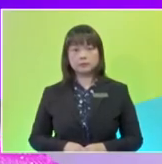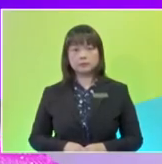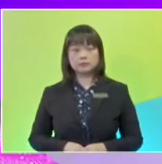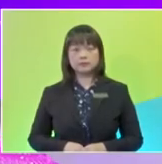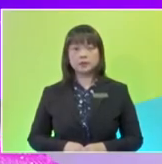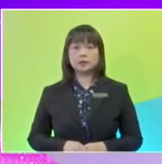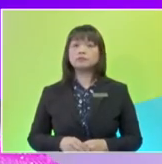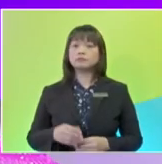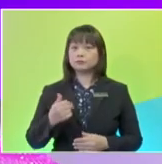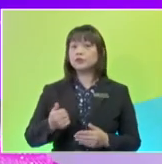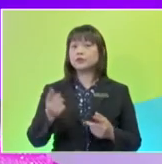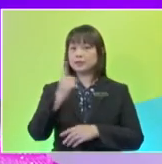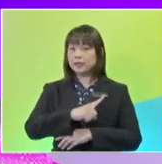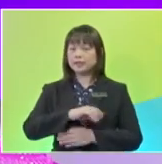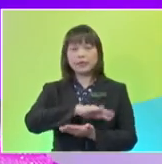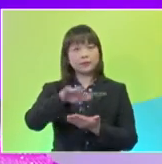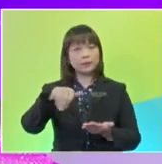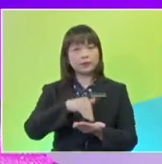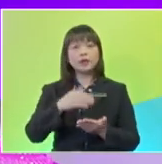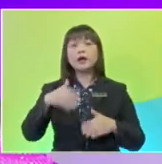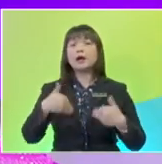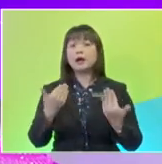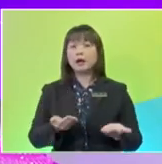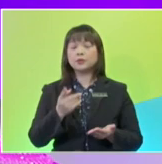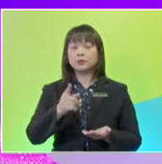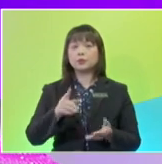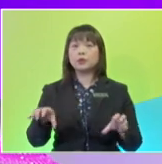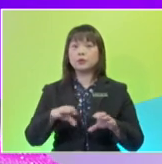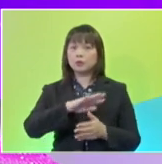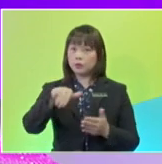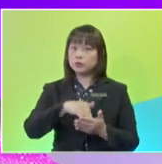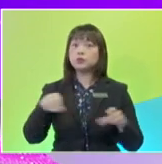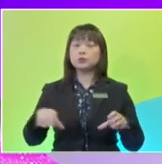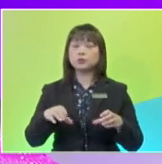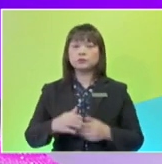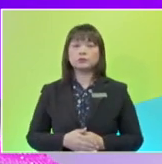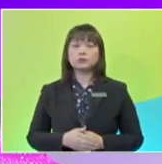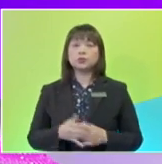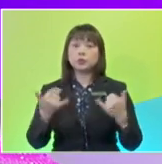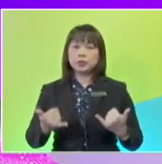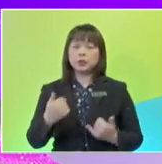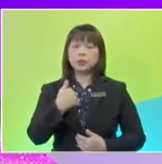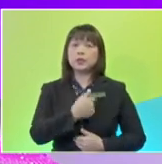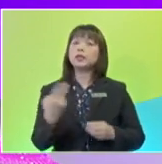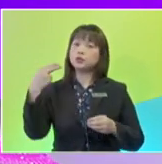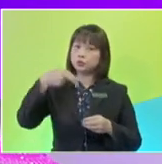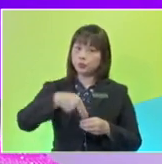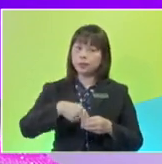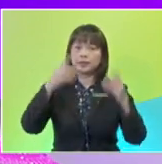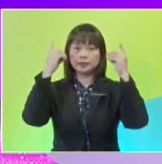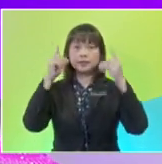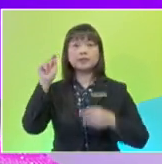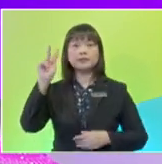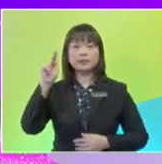Good day, everyone. How's everyone doing? Hope you're having an amazing day. Today, we are joined here at EduwebTV KPM